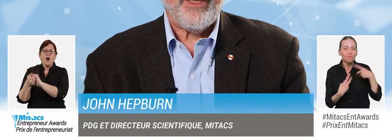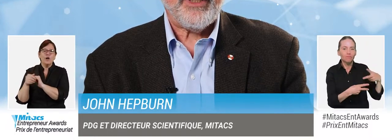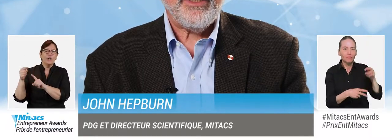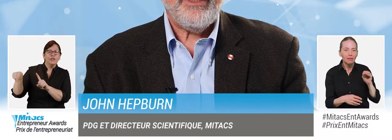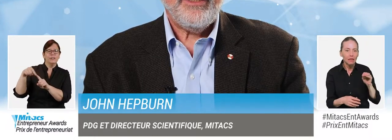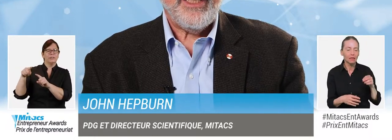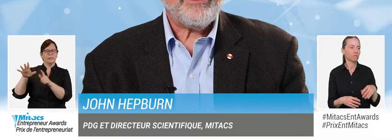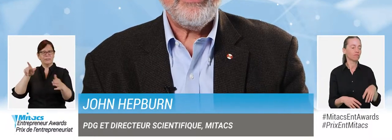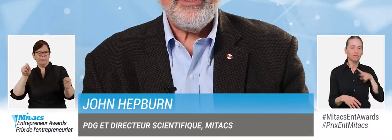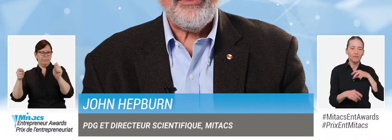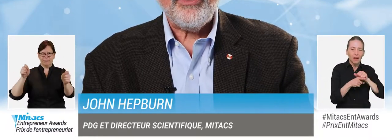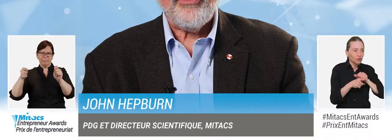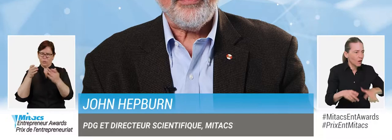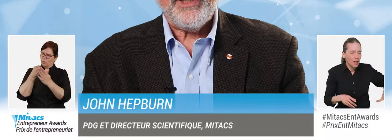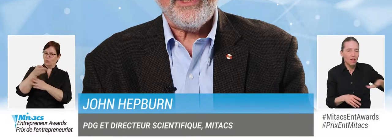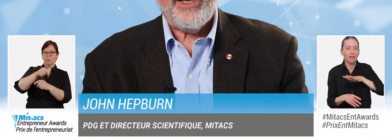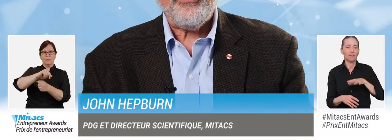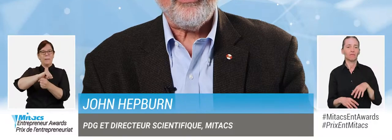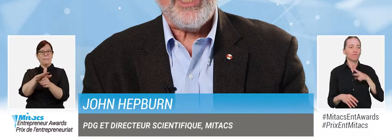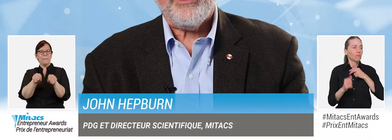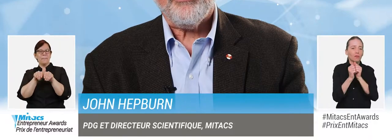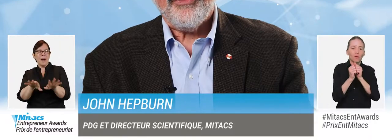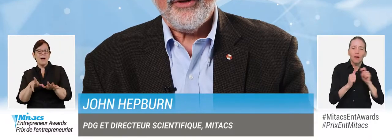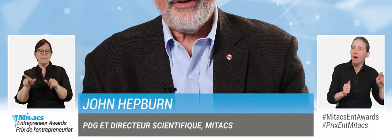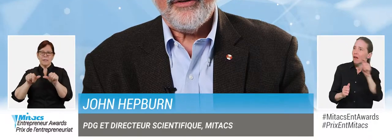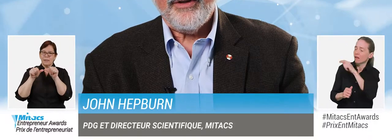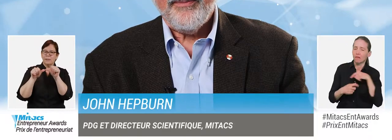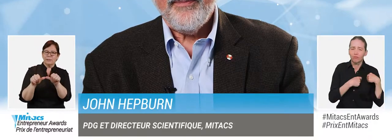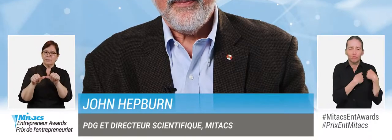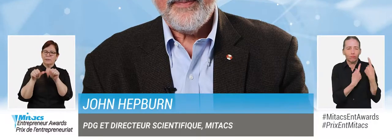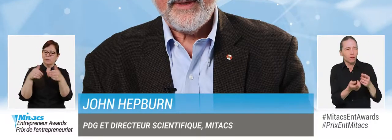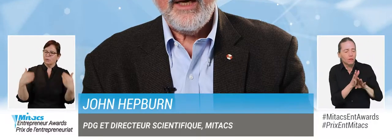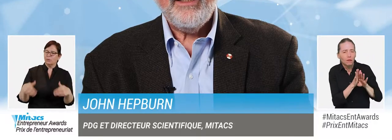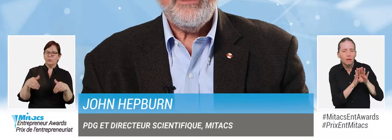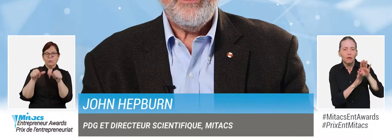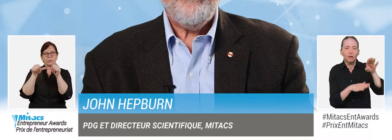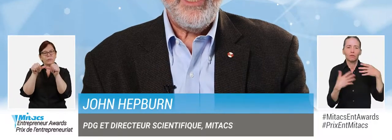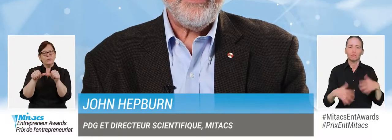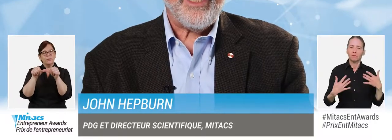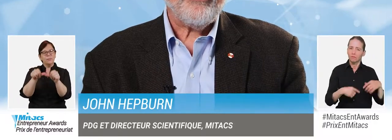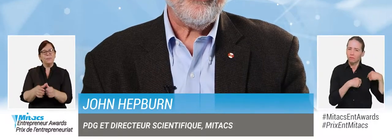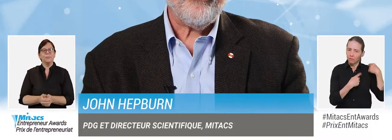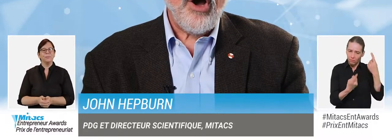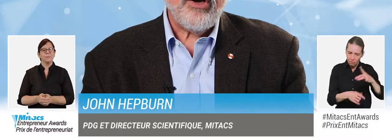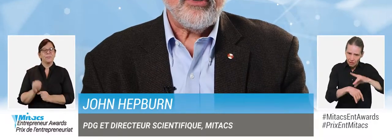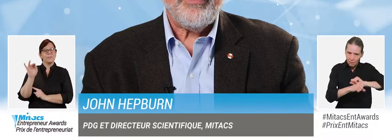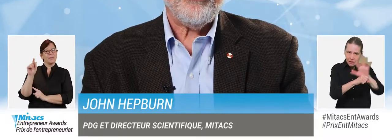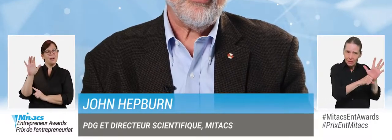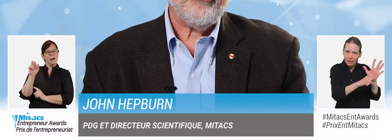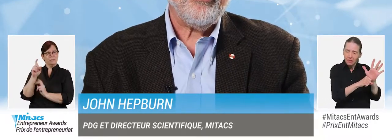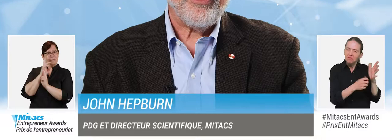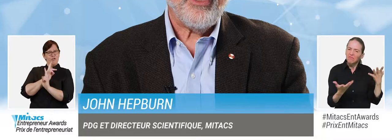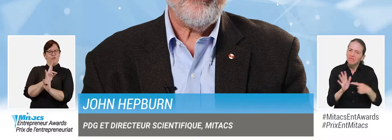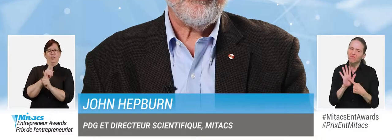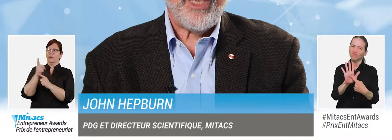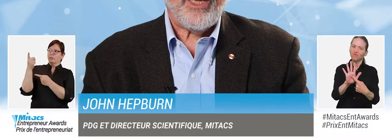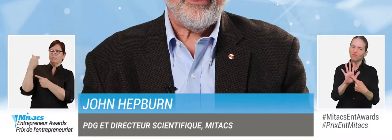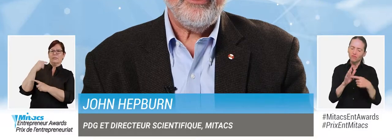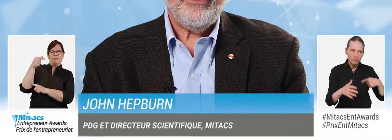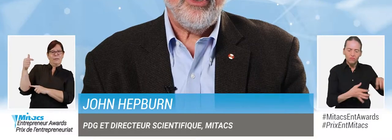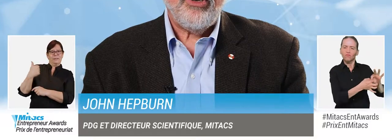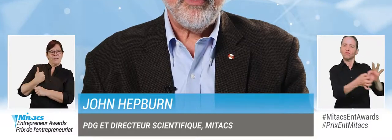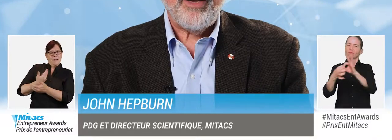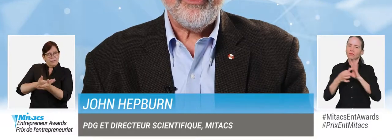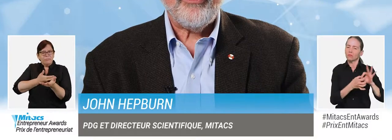this pandemic and continually display outstanding resiliency. Mitacs is honored to be entrusted by the Government of